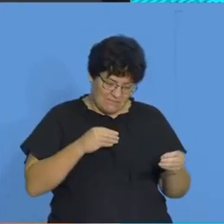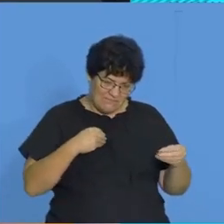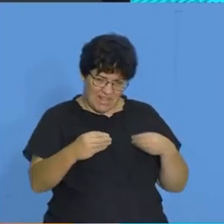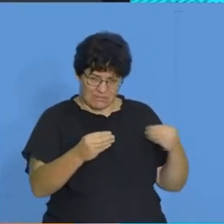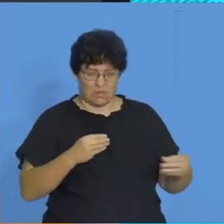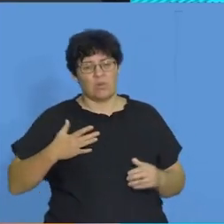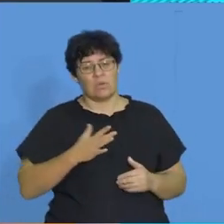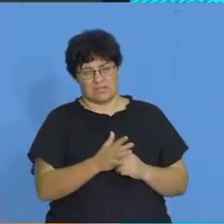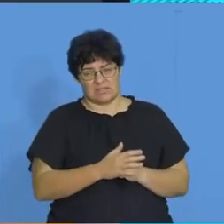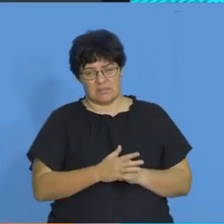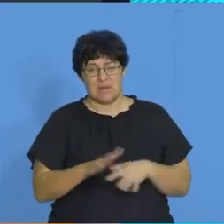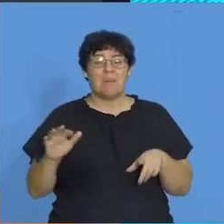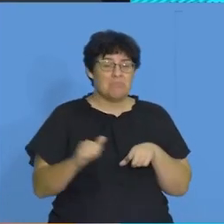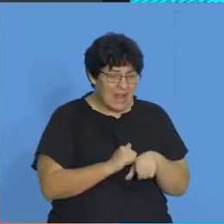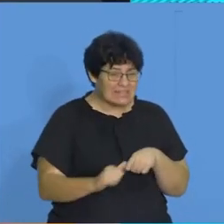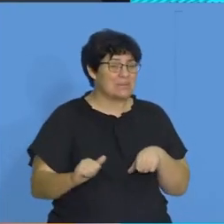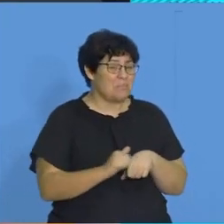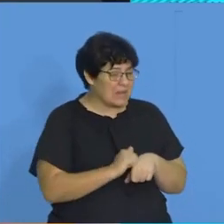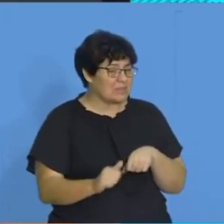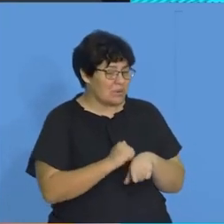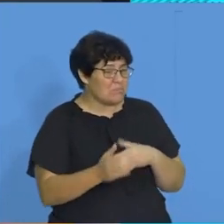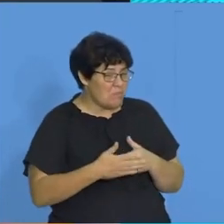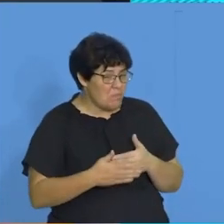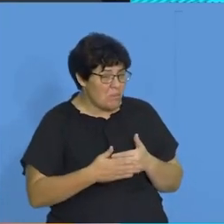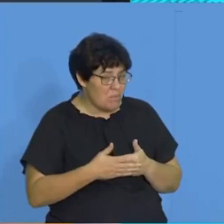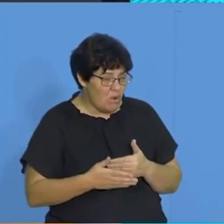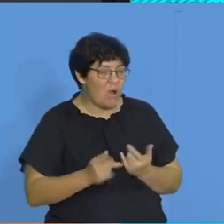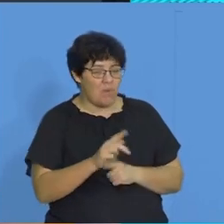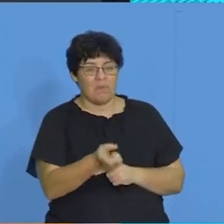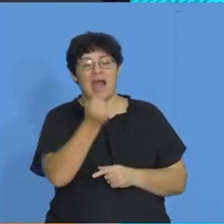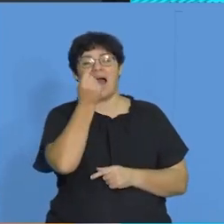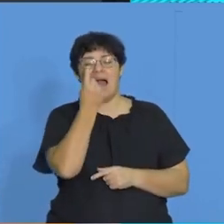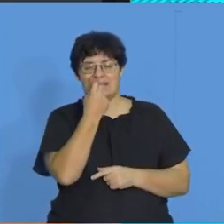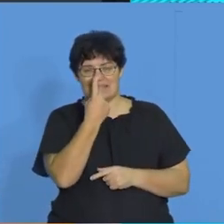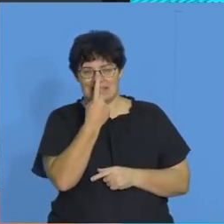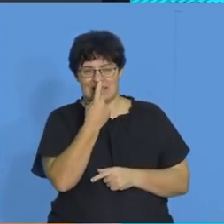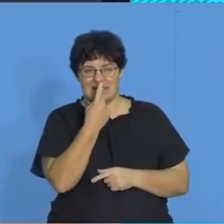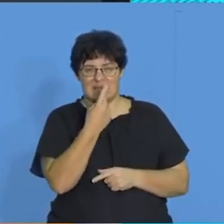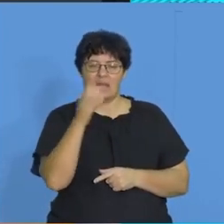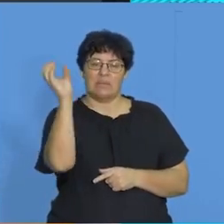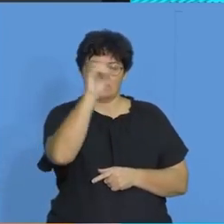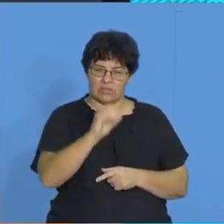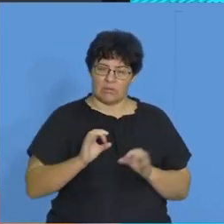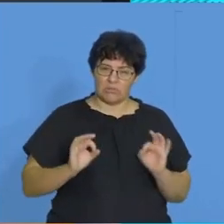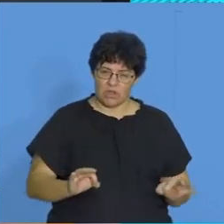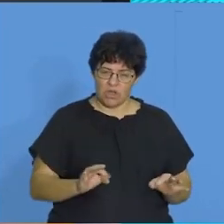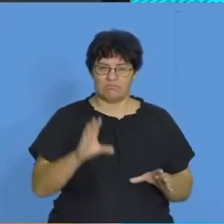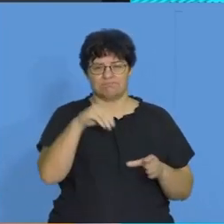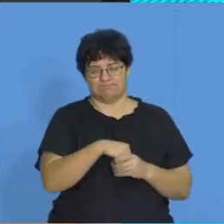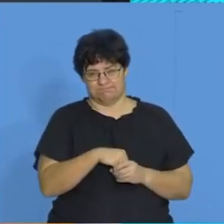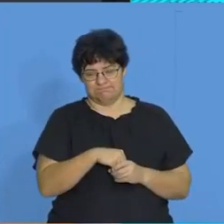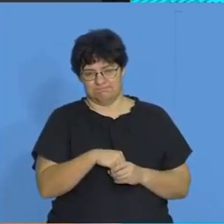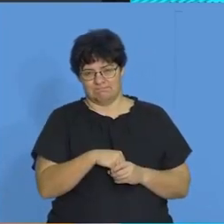be flexible around that, but more and more practice in this will definitely go a long way in terms of understanding what percentage purity